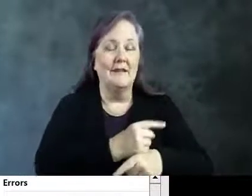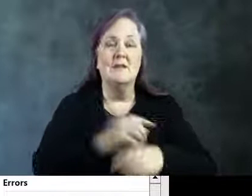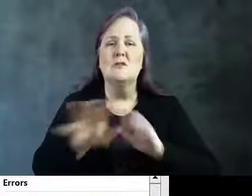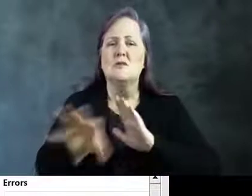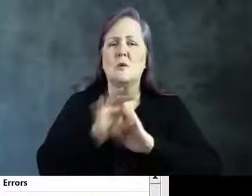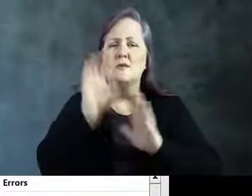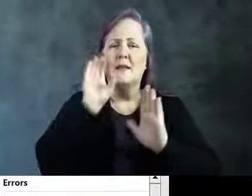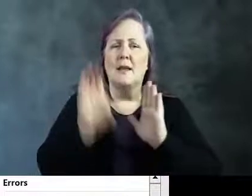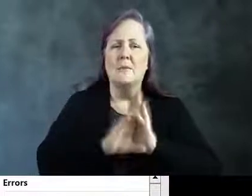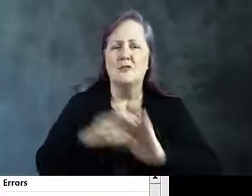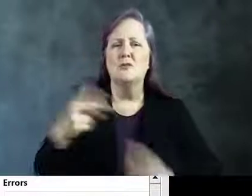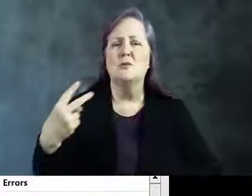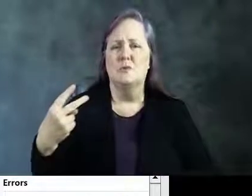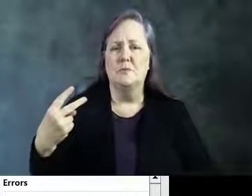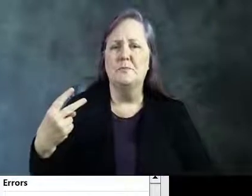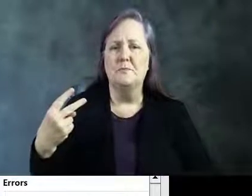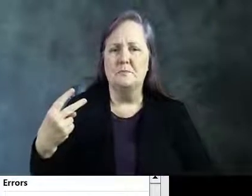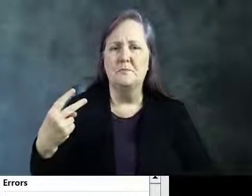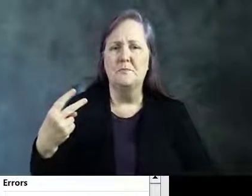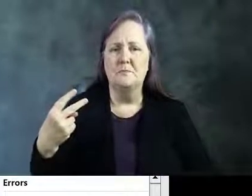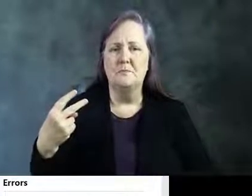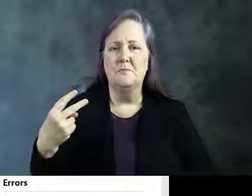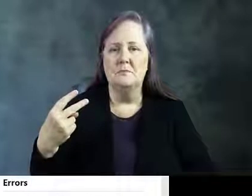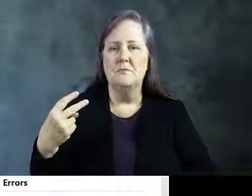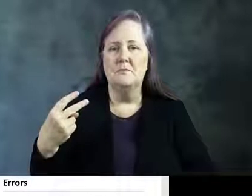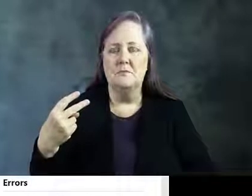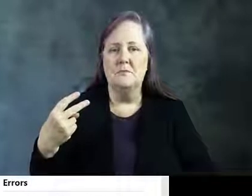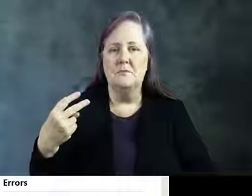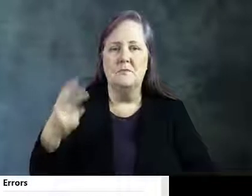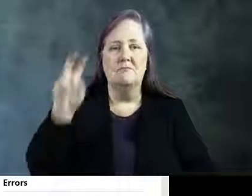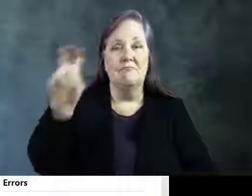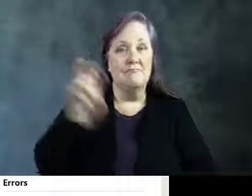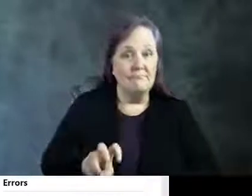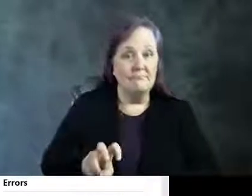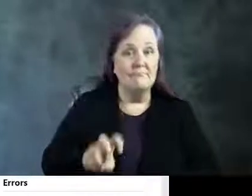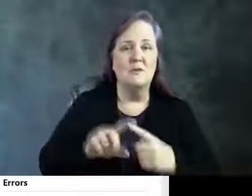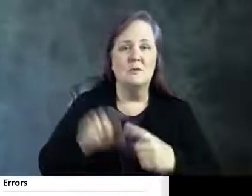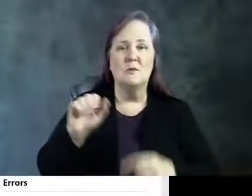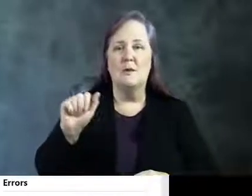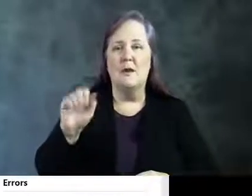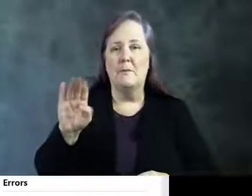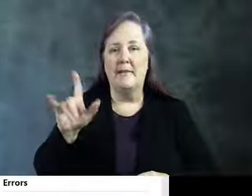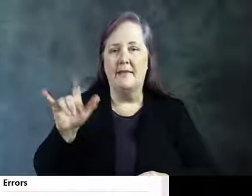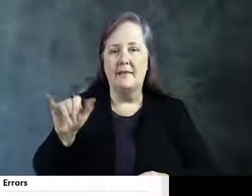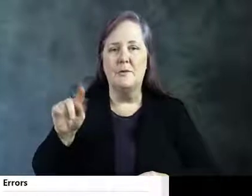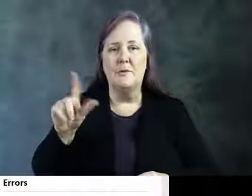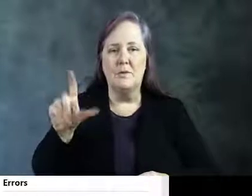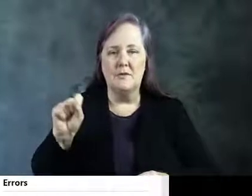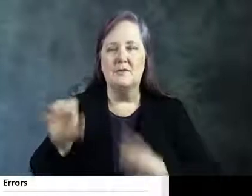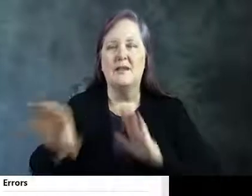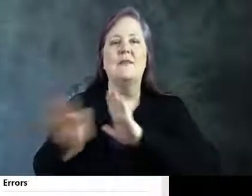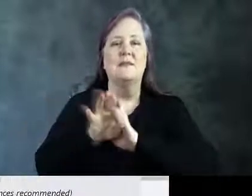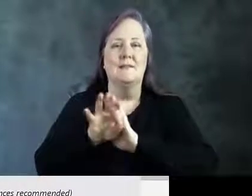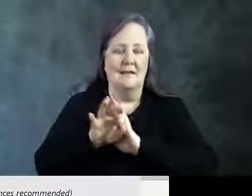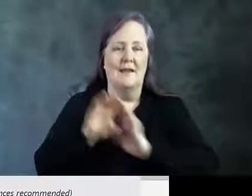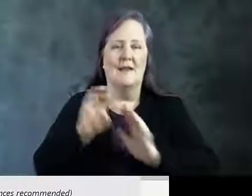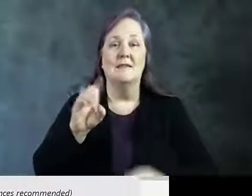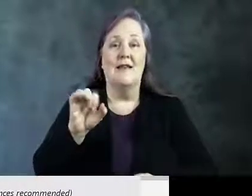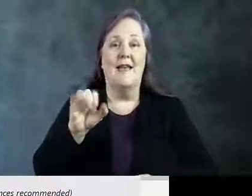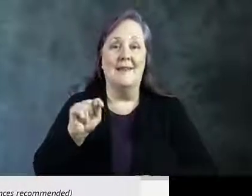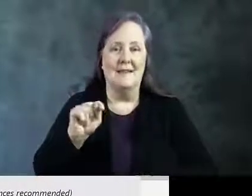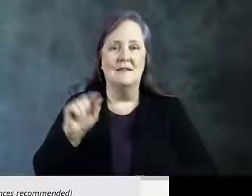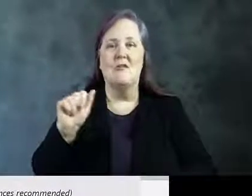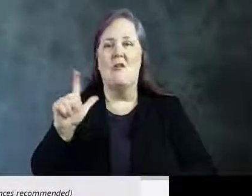picture 2 here from my option. It's taking me to my ability tools logo, and I'm going to select edit alt text to see